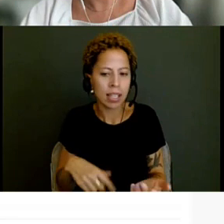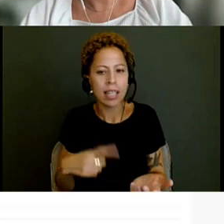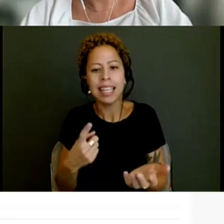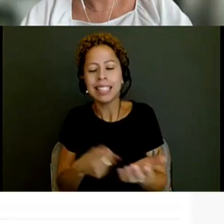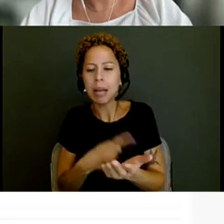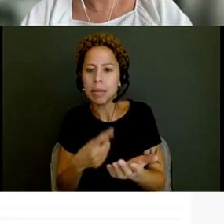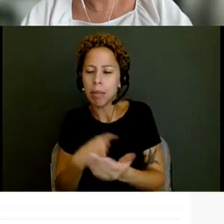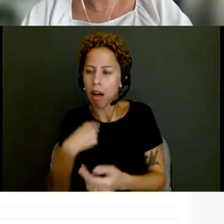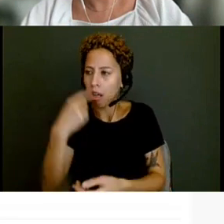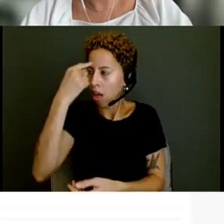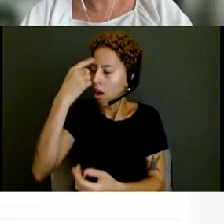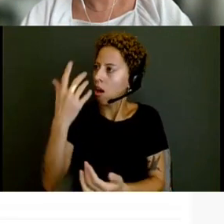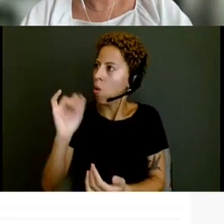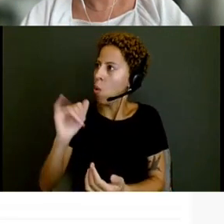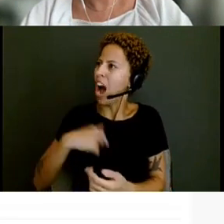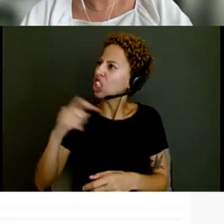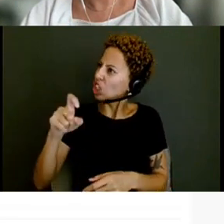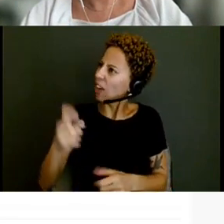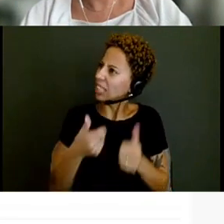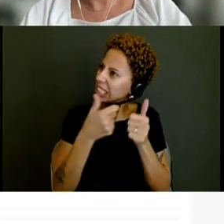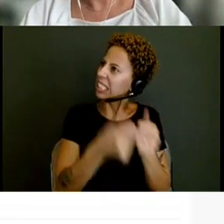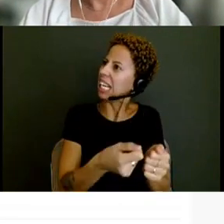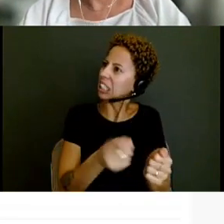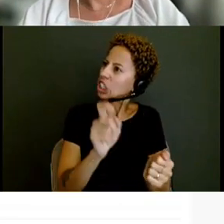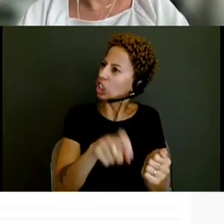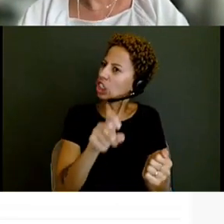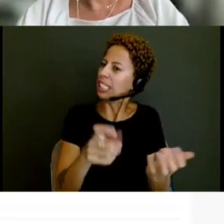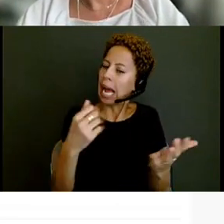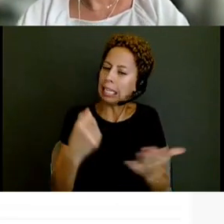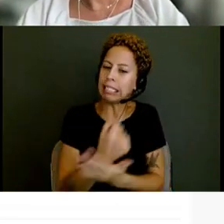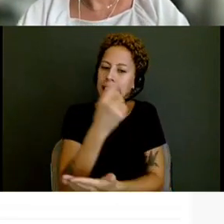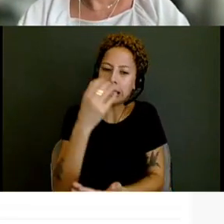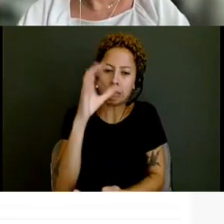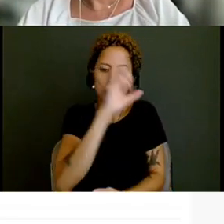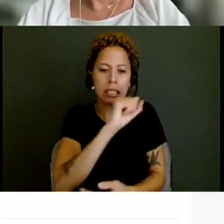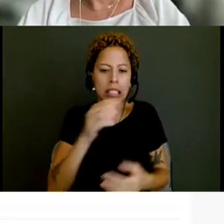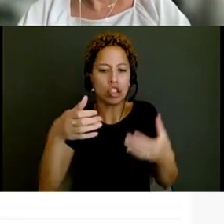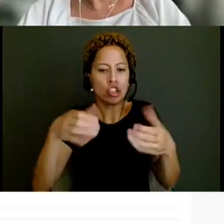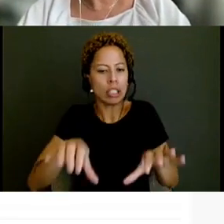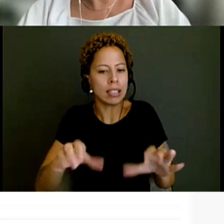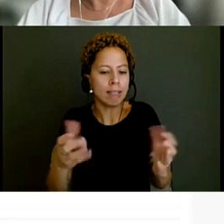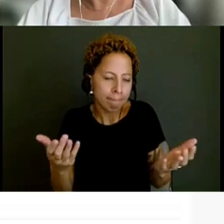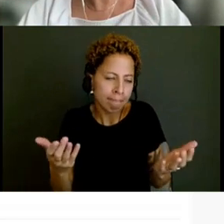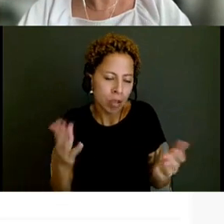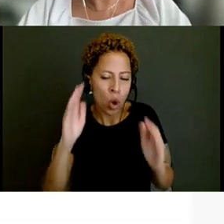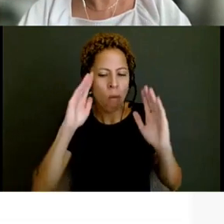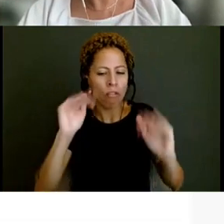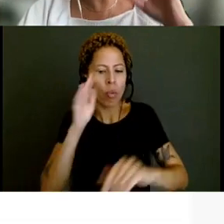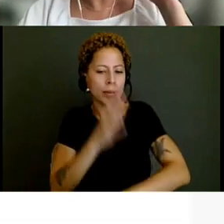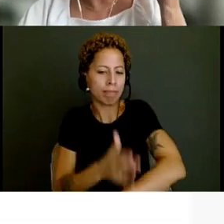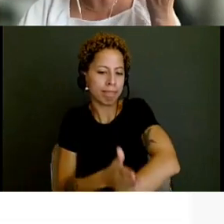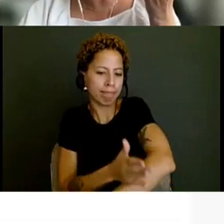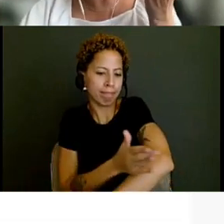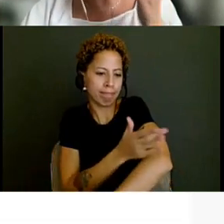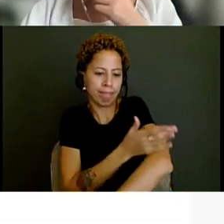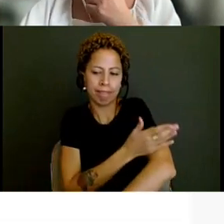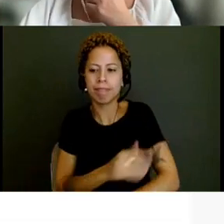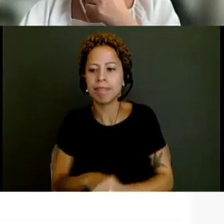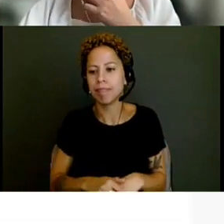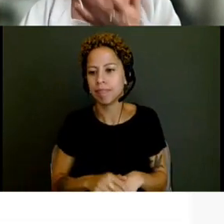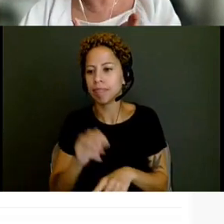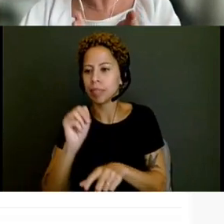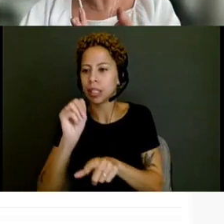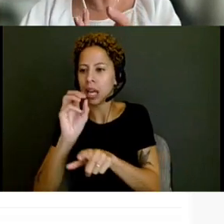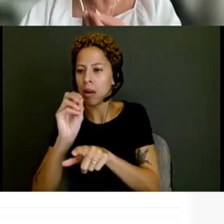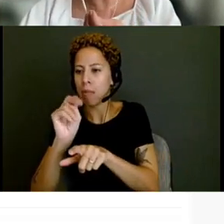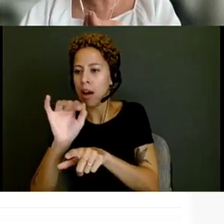I could have sent a text. So hopefully that will get better. And this is an interesting feature we don't think about when